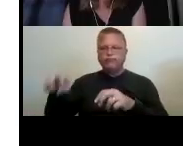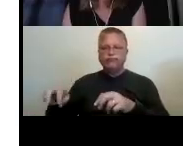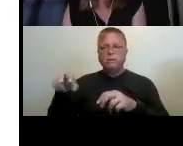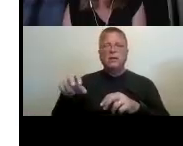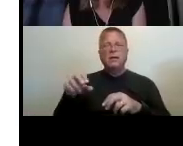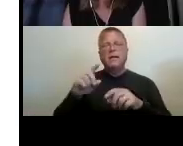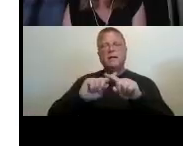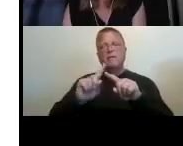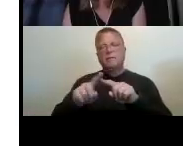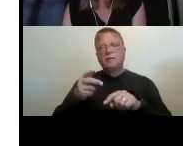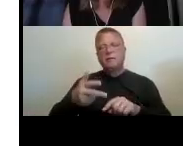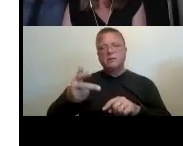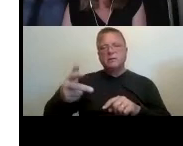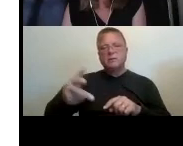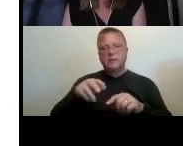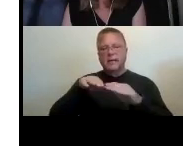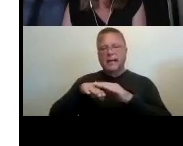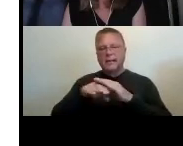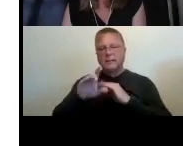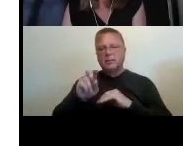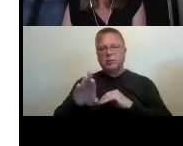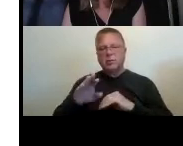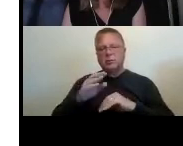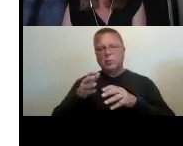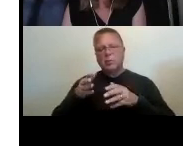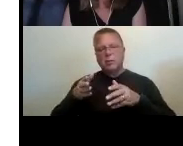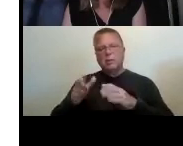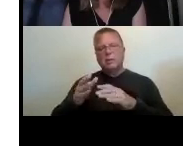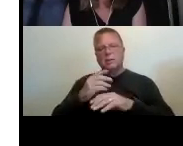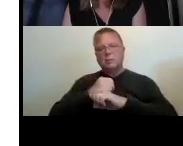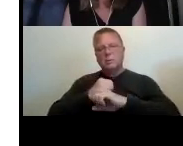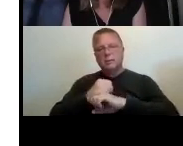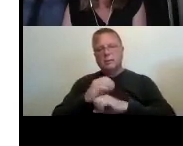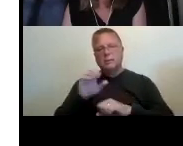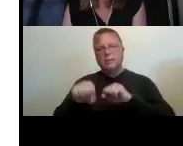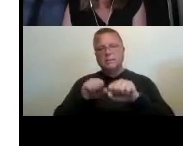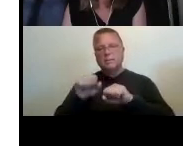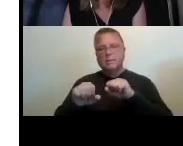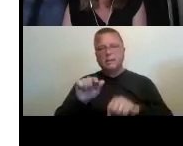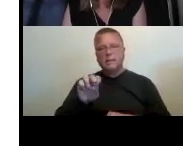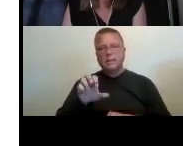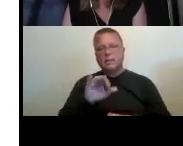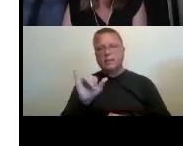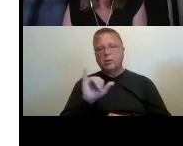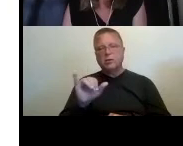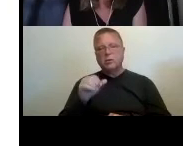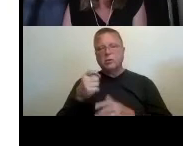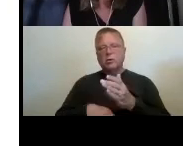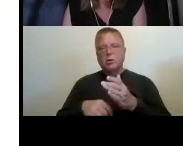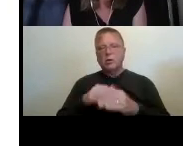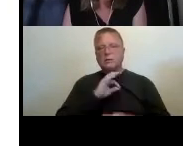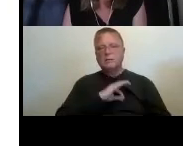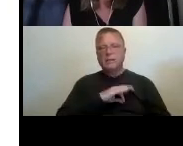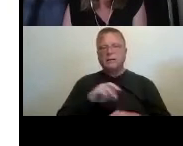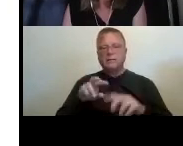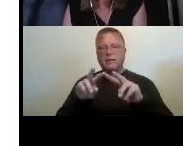be able to access the curb with a parking protected bike lane, and also like cost benefit analysis